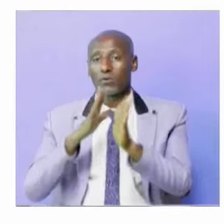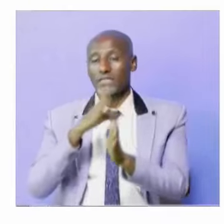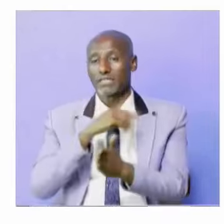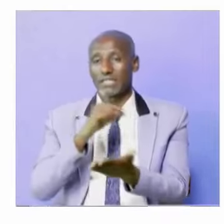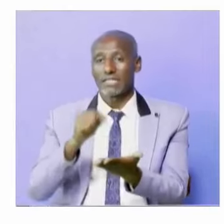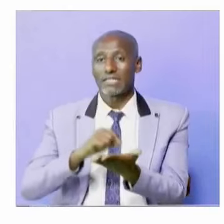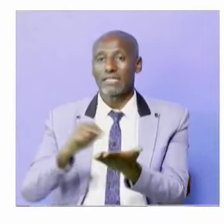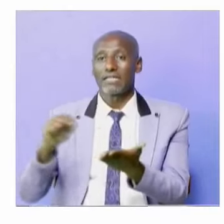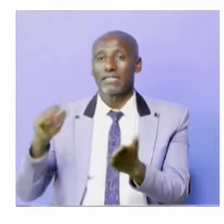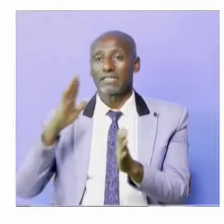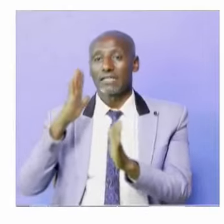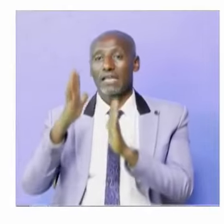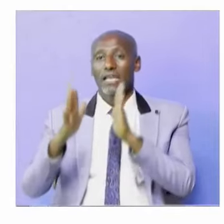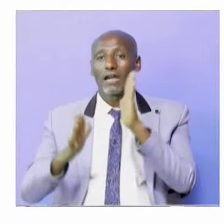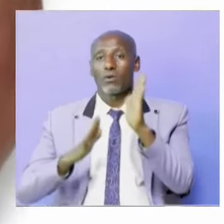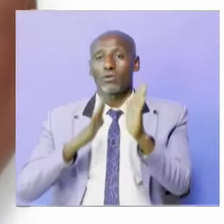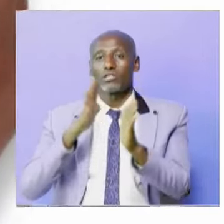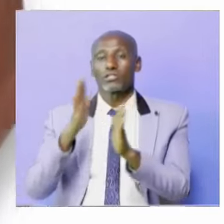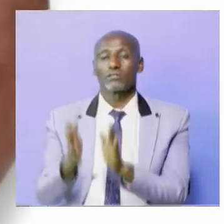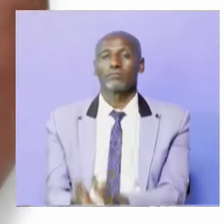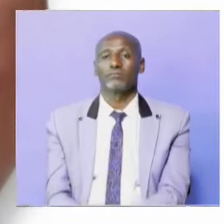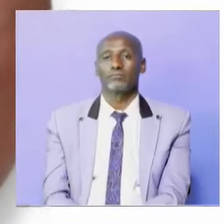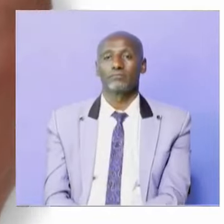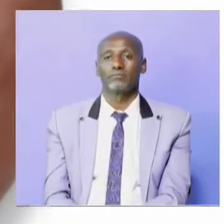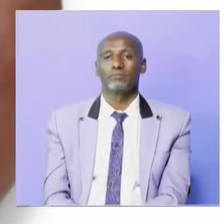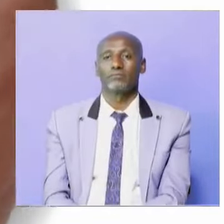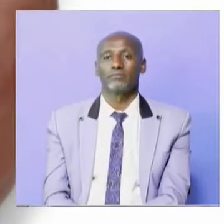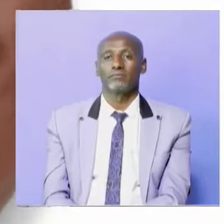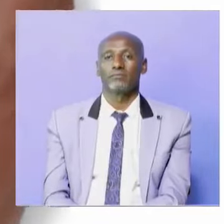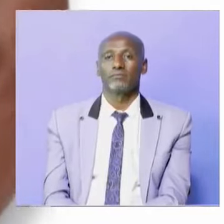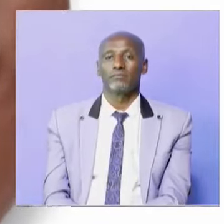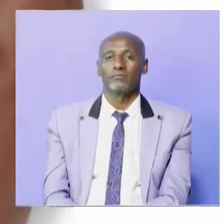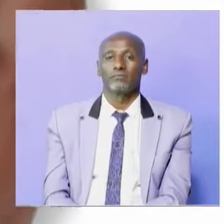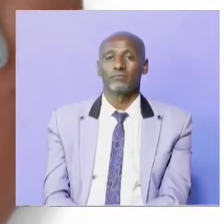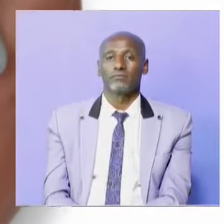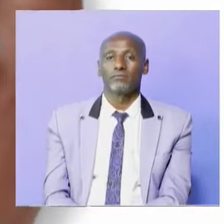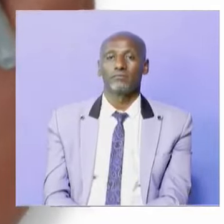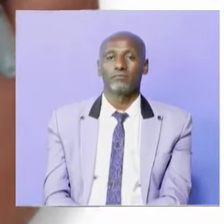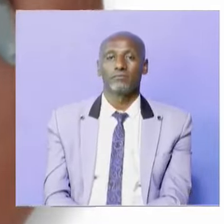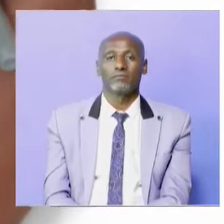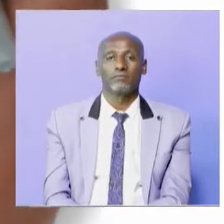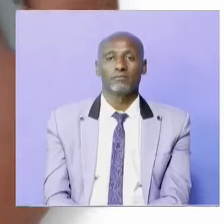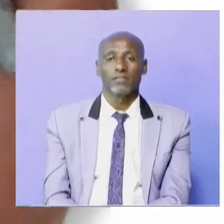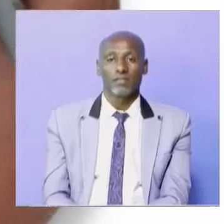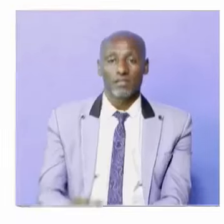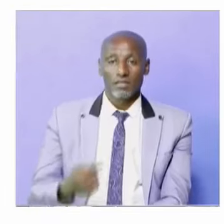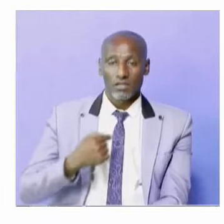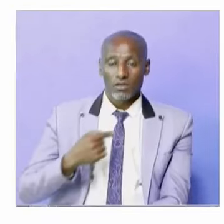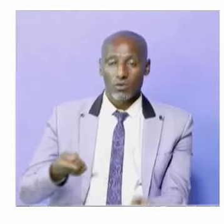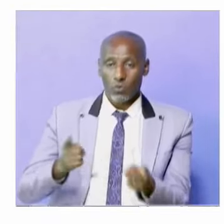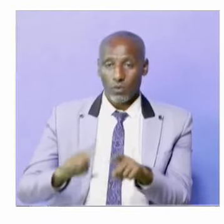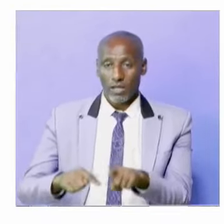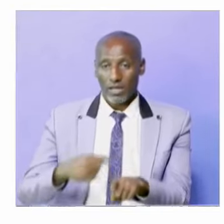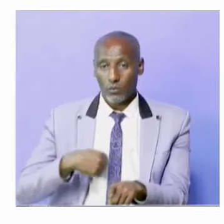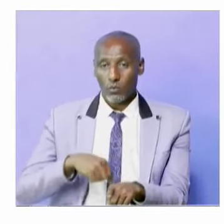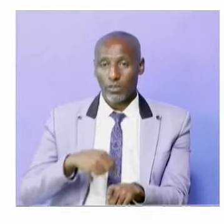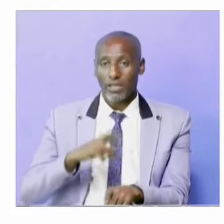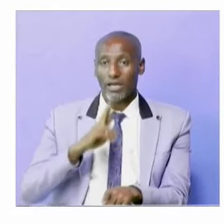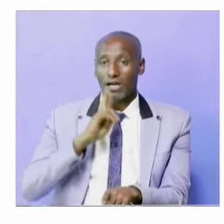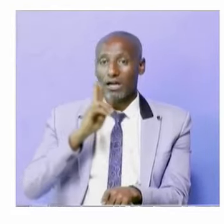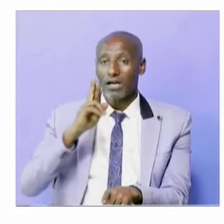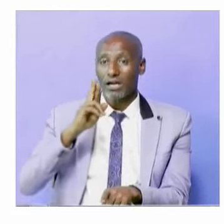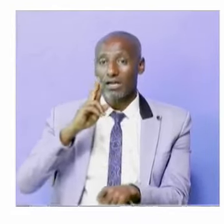written language? Look, When we are saying and when we are writing,